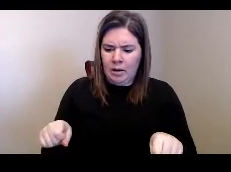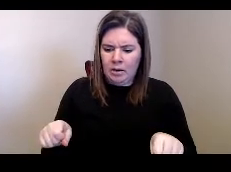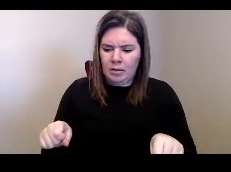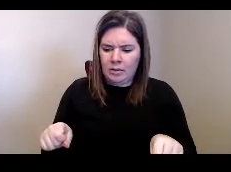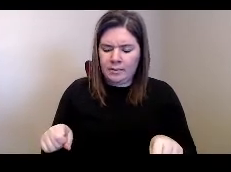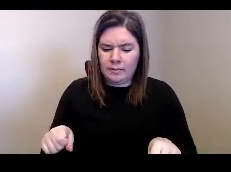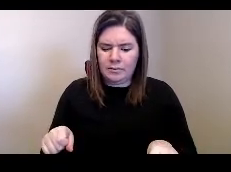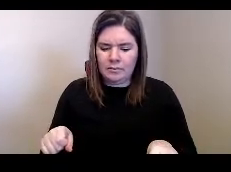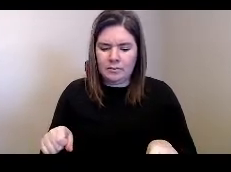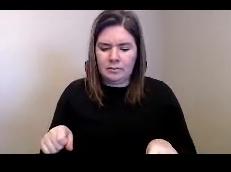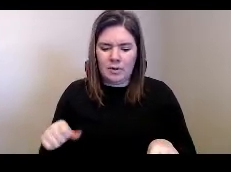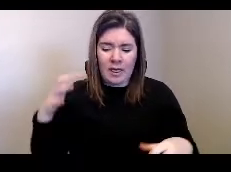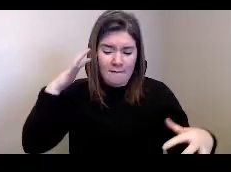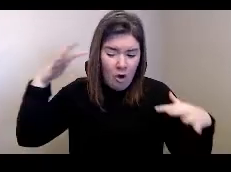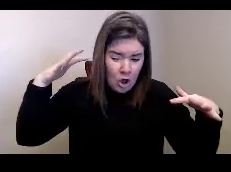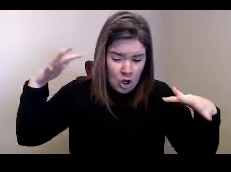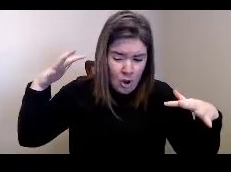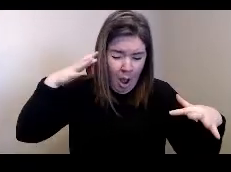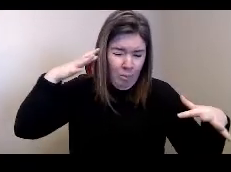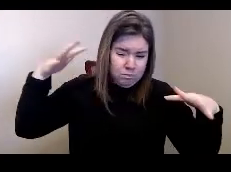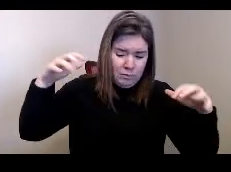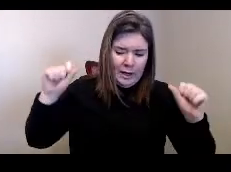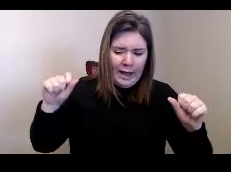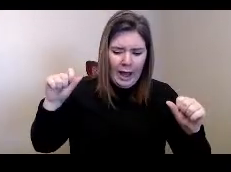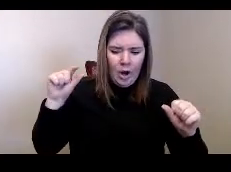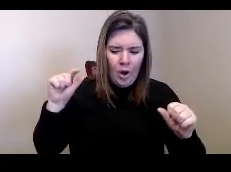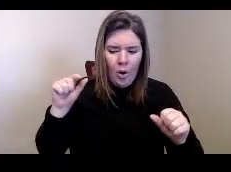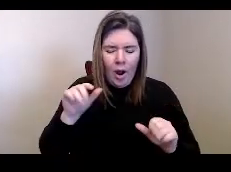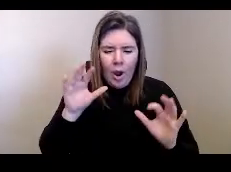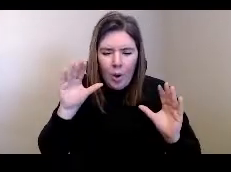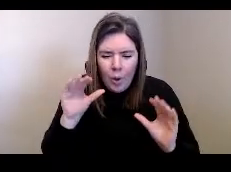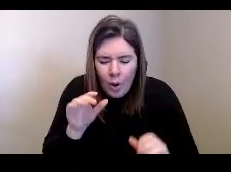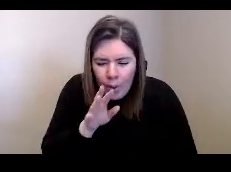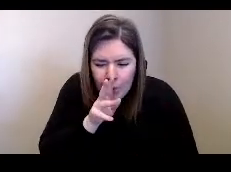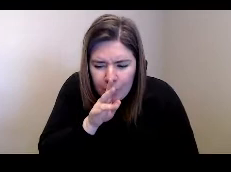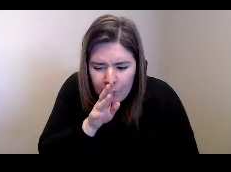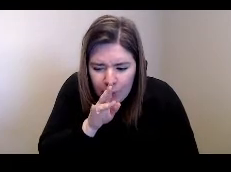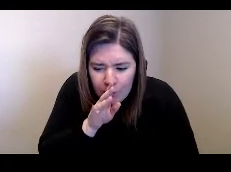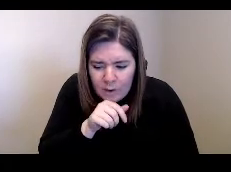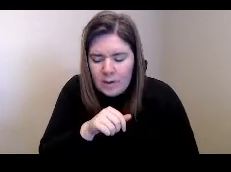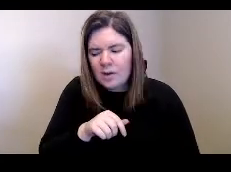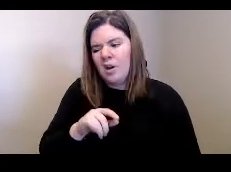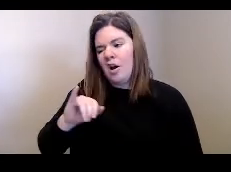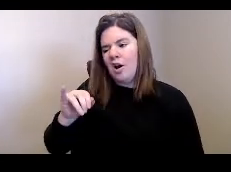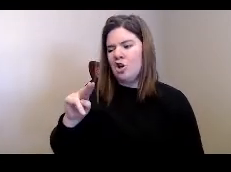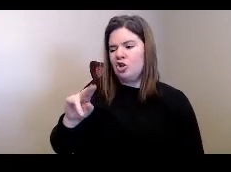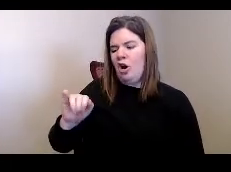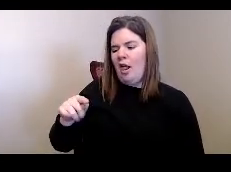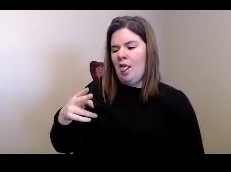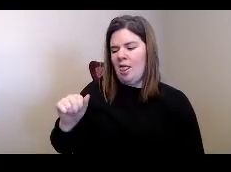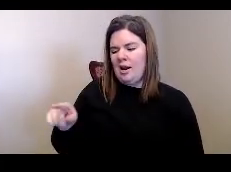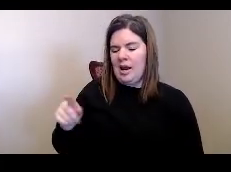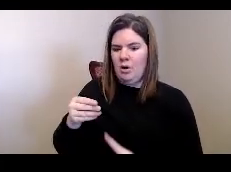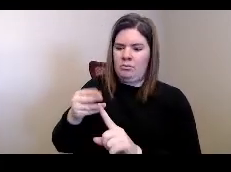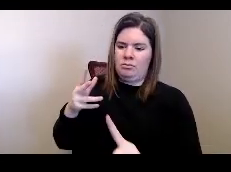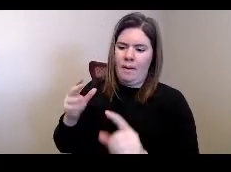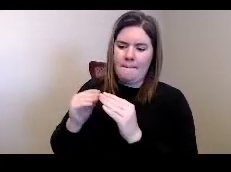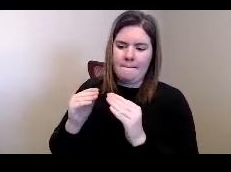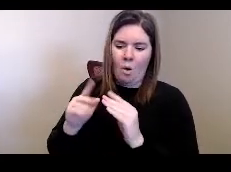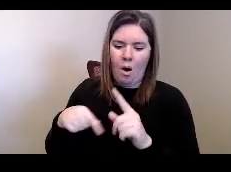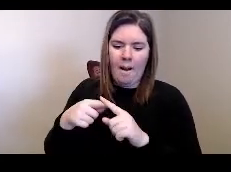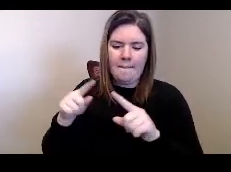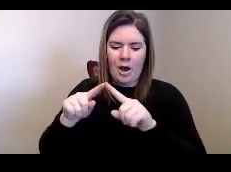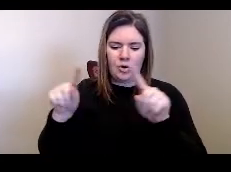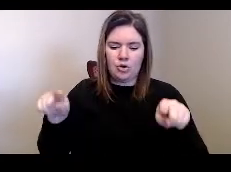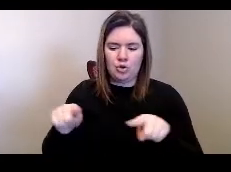things like that. There's a lot of different settings that you can use. And Jonathan will talk a lot more about screen readers in the